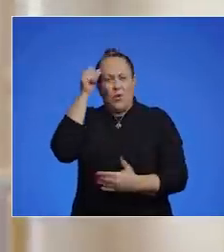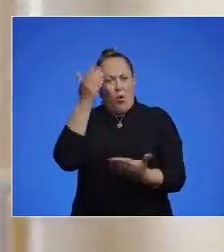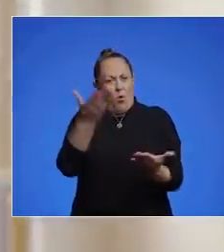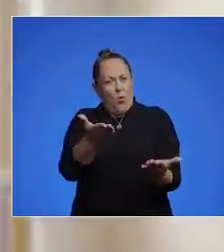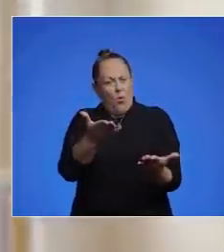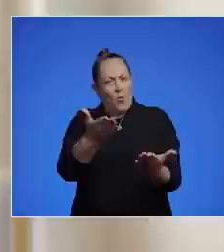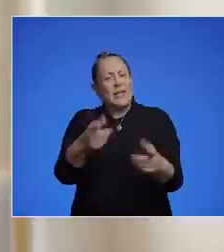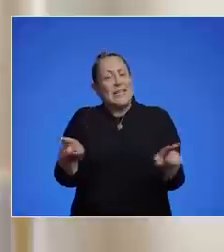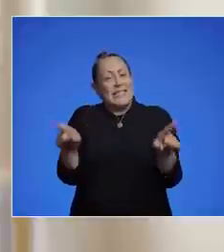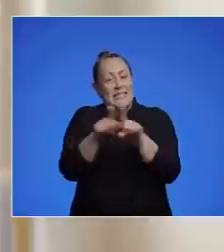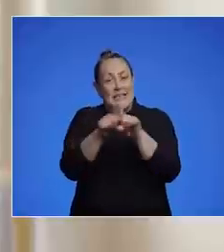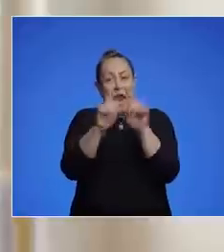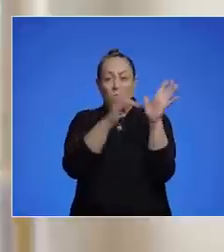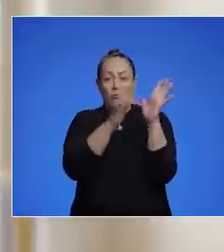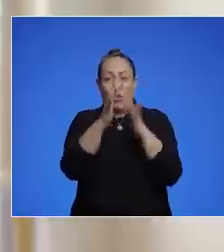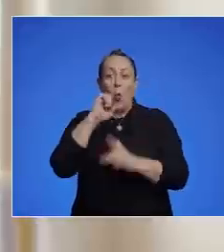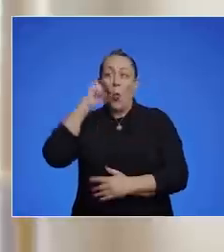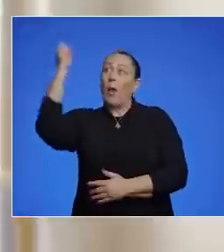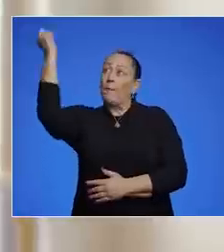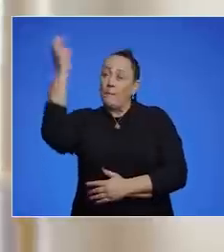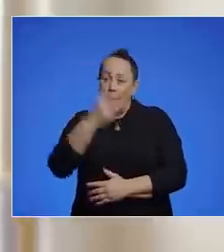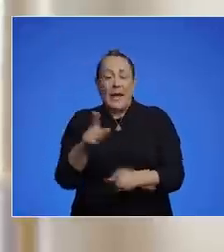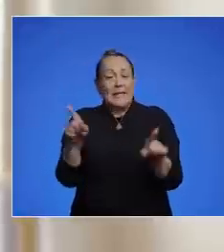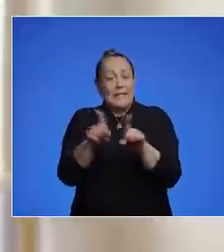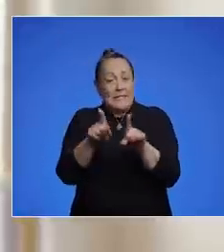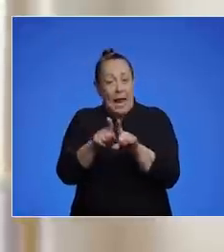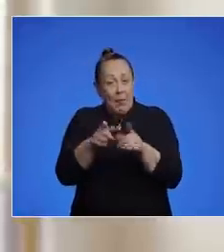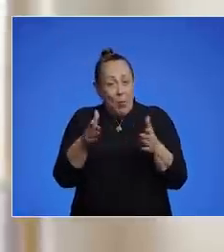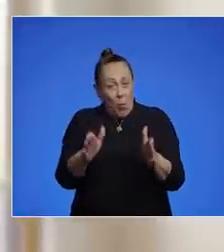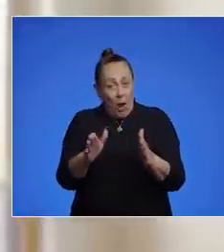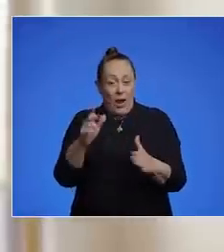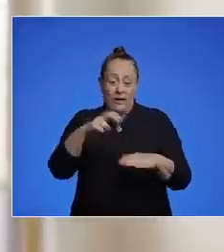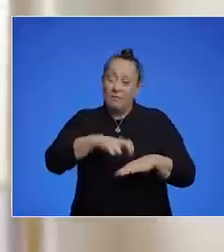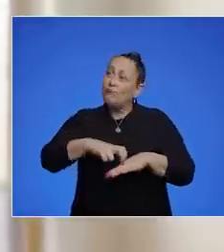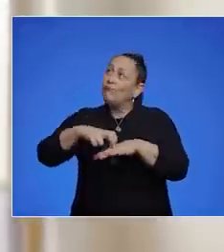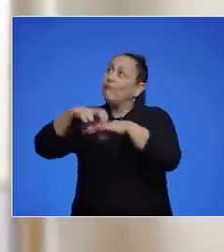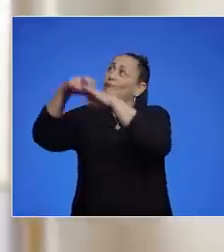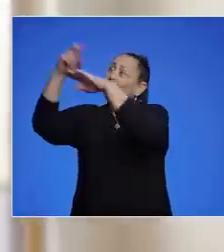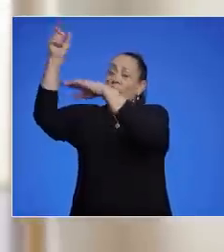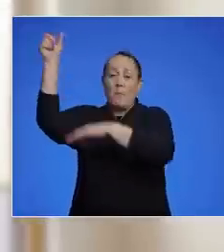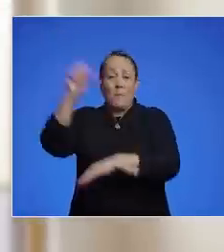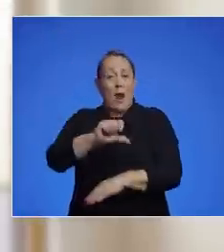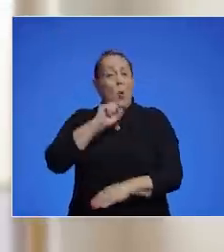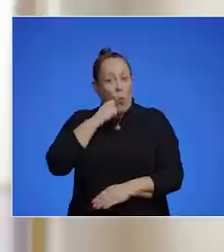heaven, this same Jesus will come back in the same way as you have seen him go there."